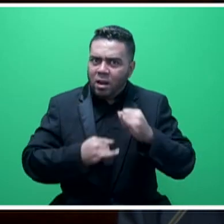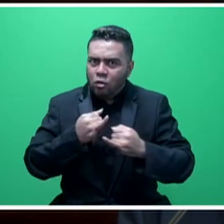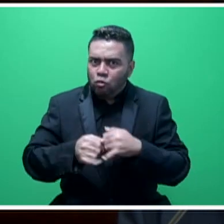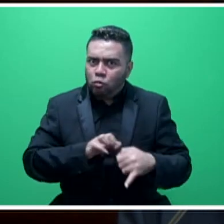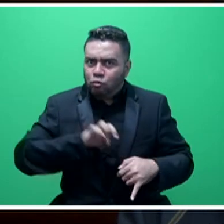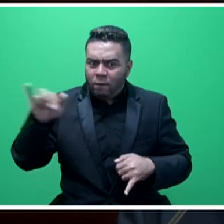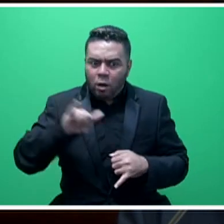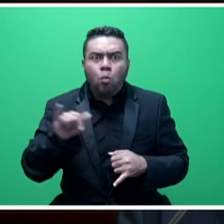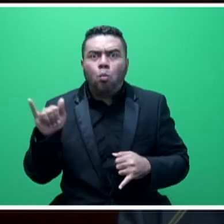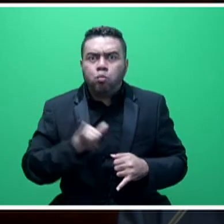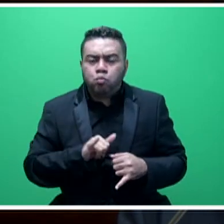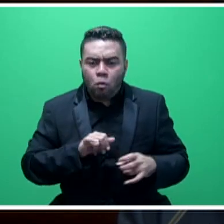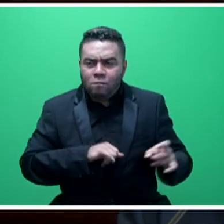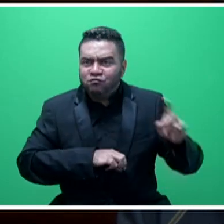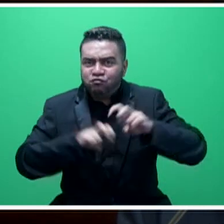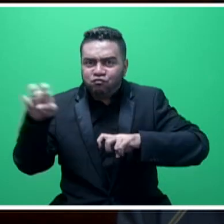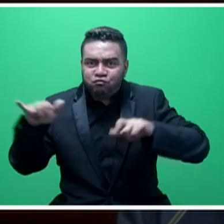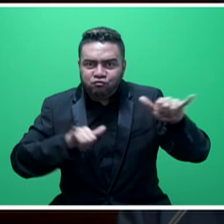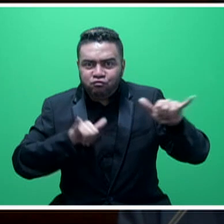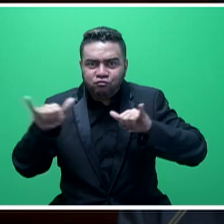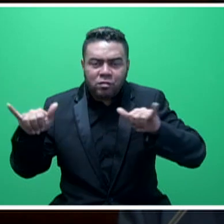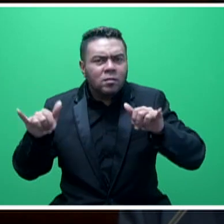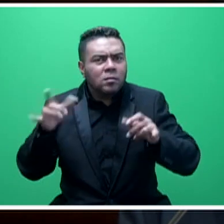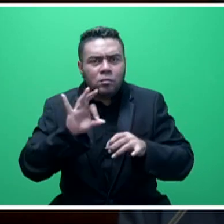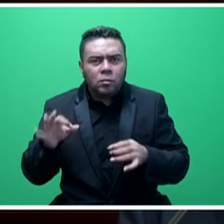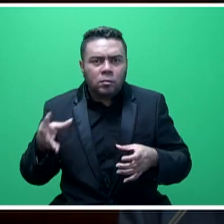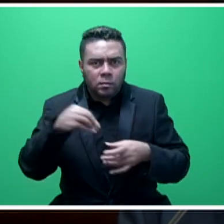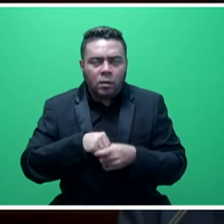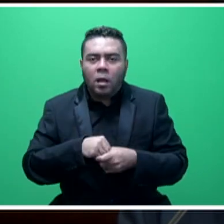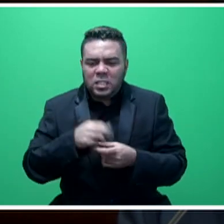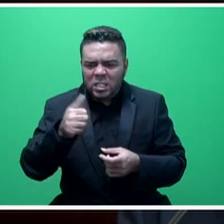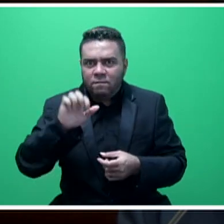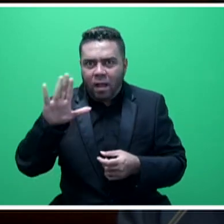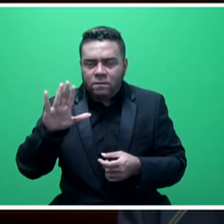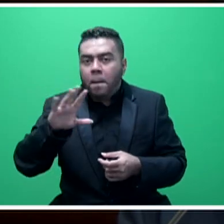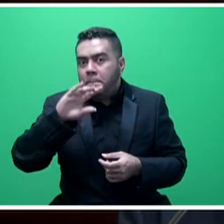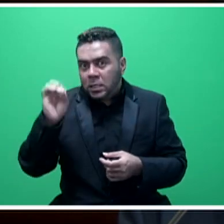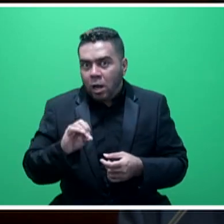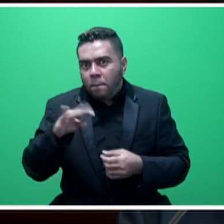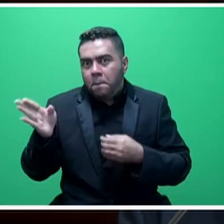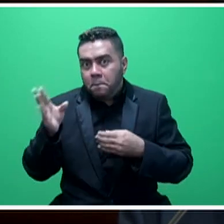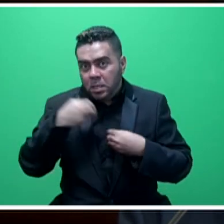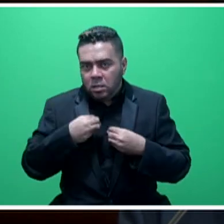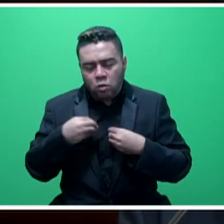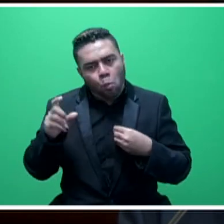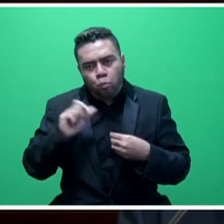months, 60.5% of tourism businesses anticipate closure or moving away from tourism.